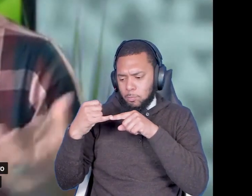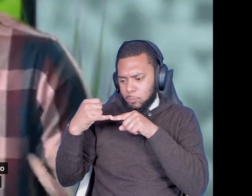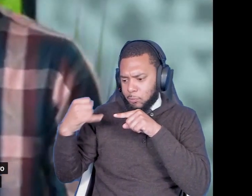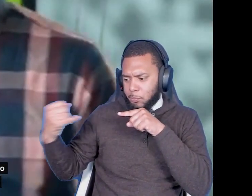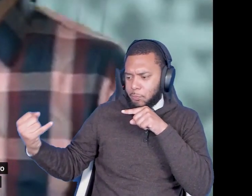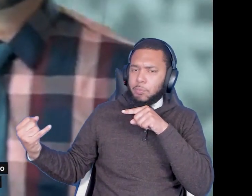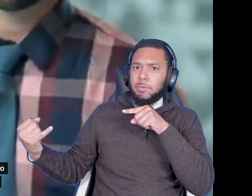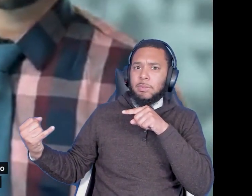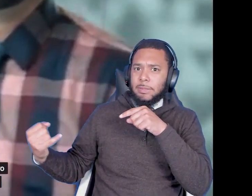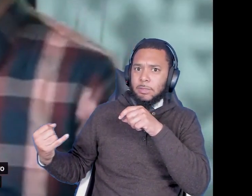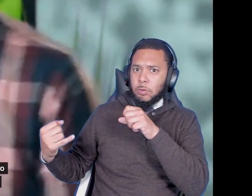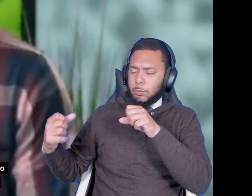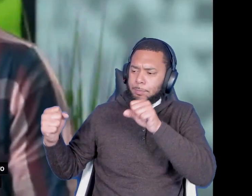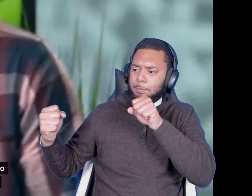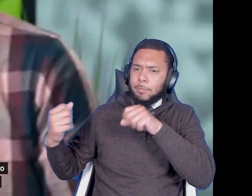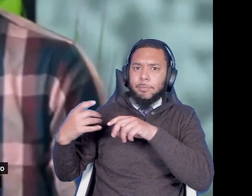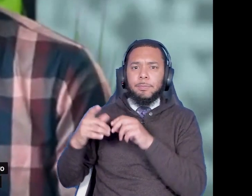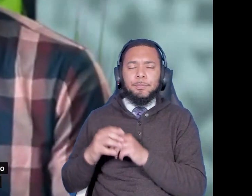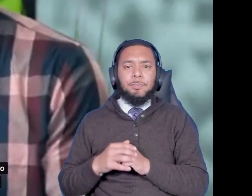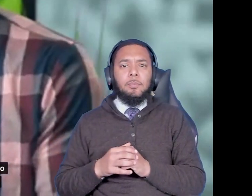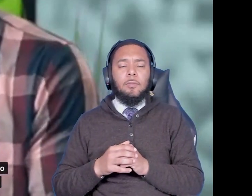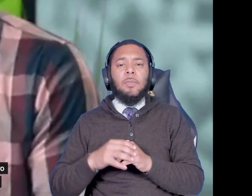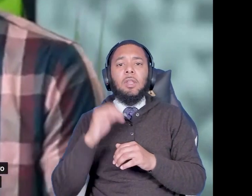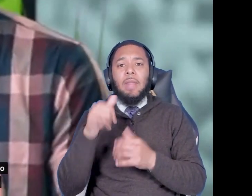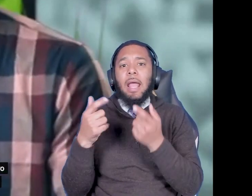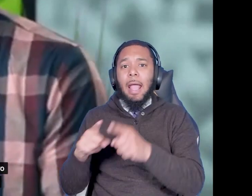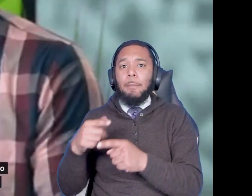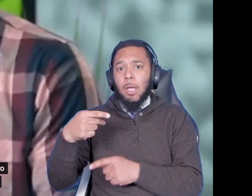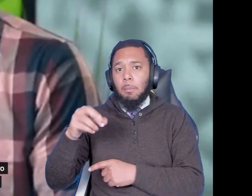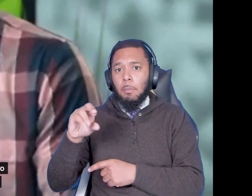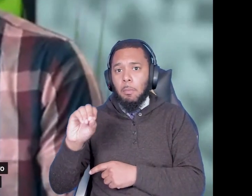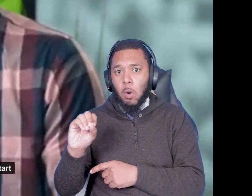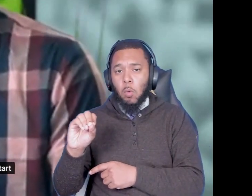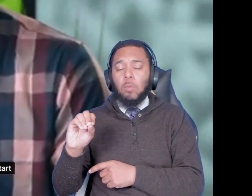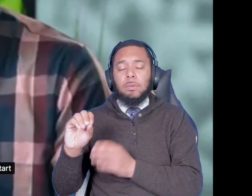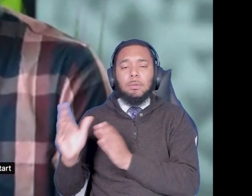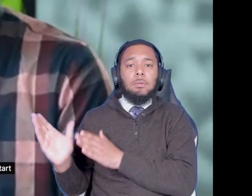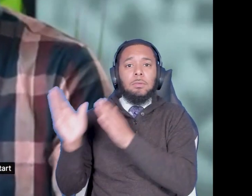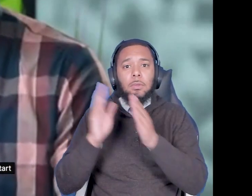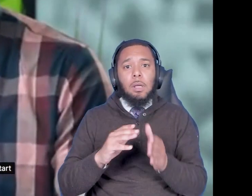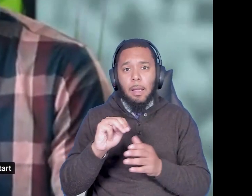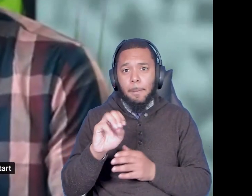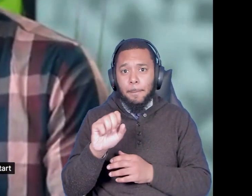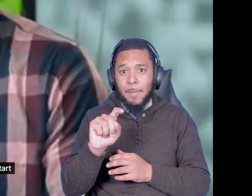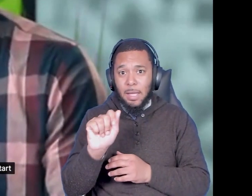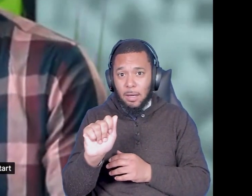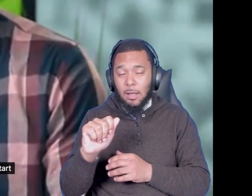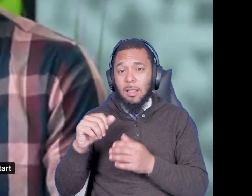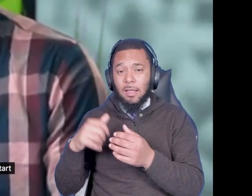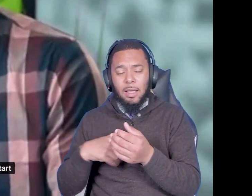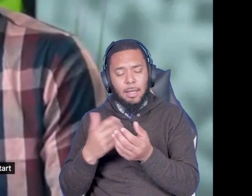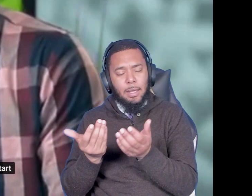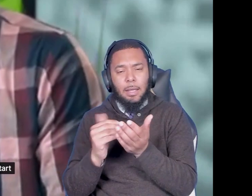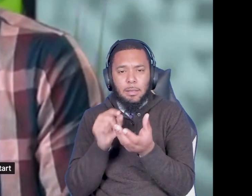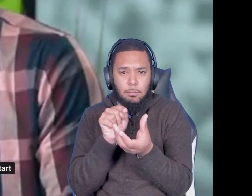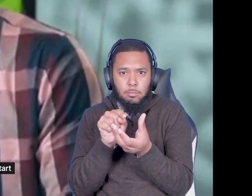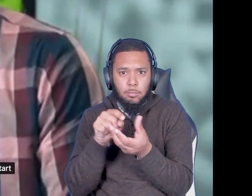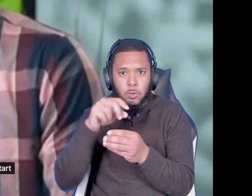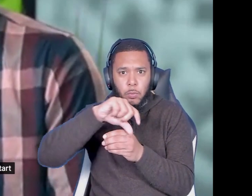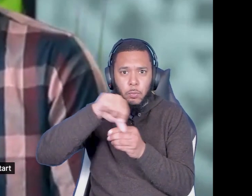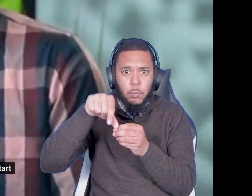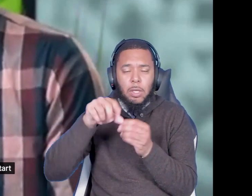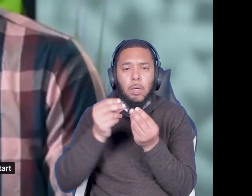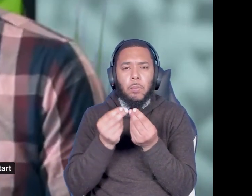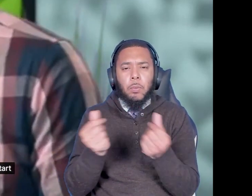happening during prophase. As we phase into metaphase, again, that nuclear membrane is going to start to disappear,